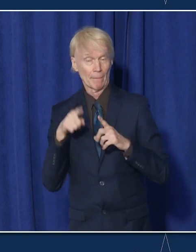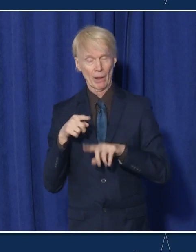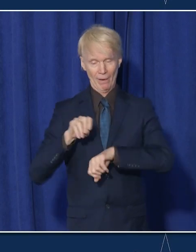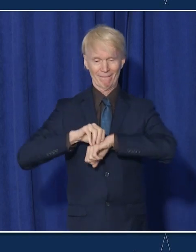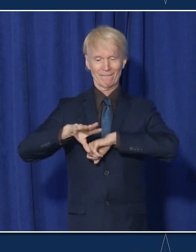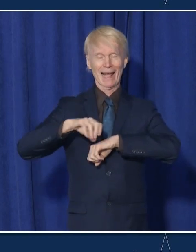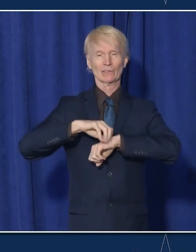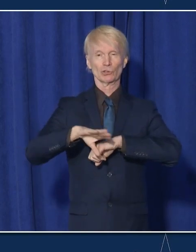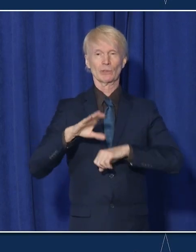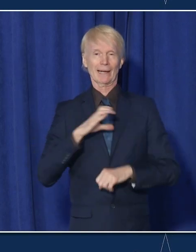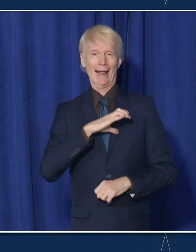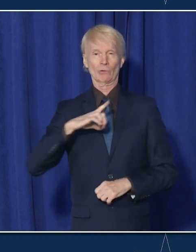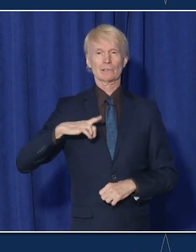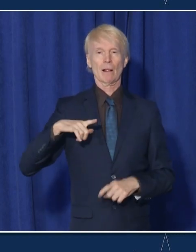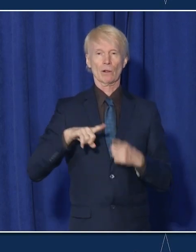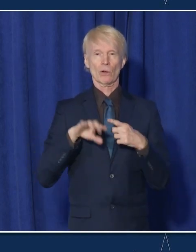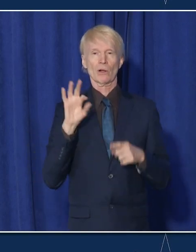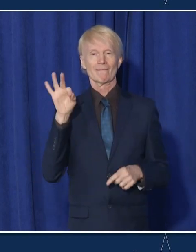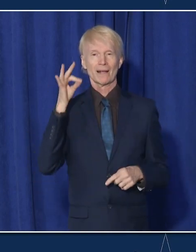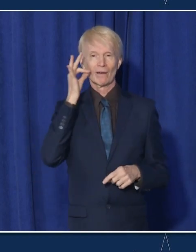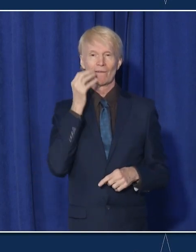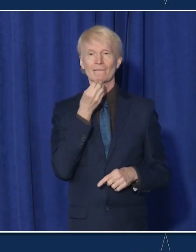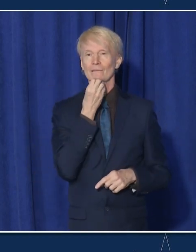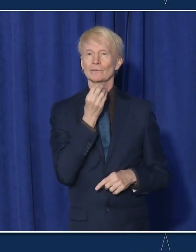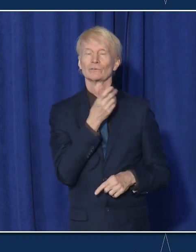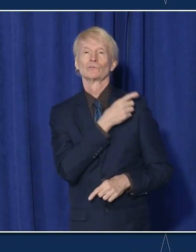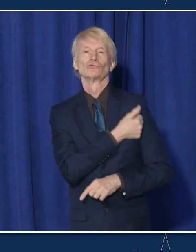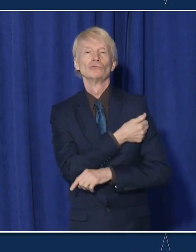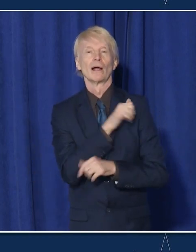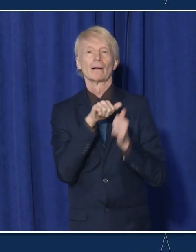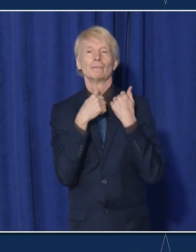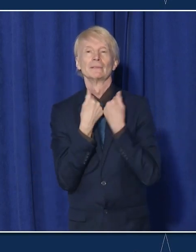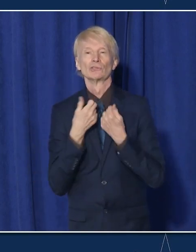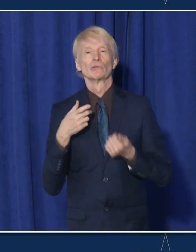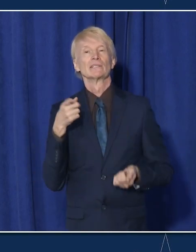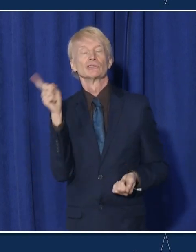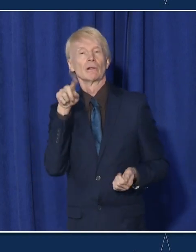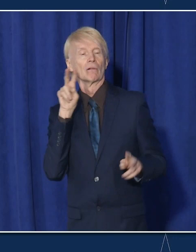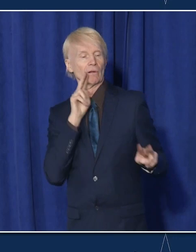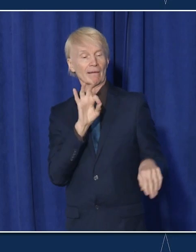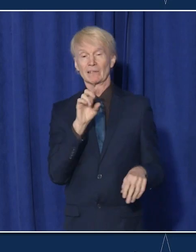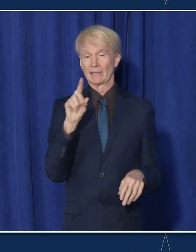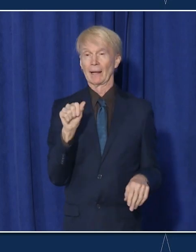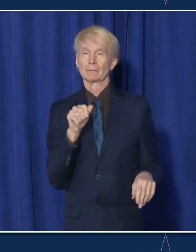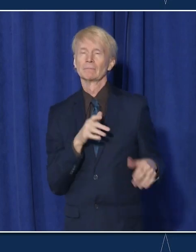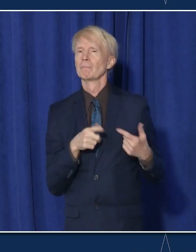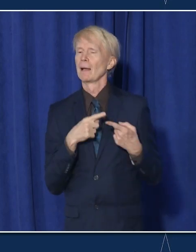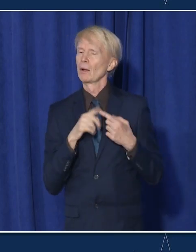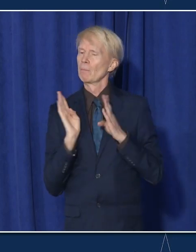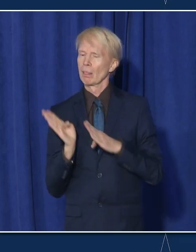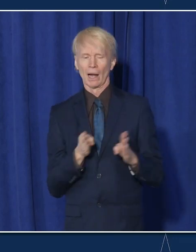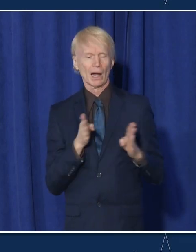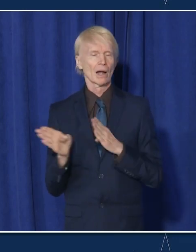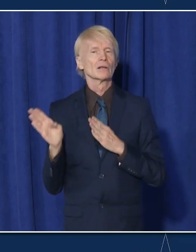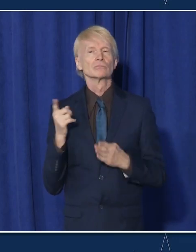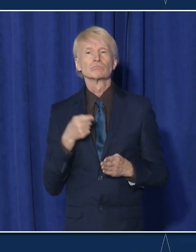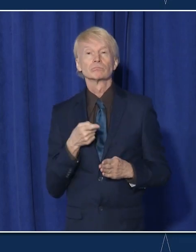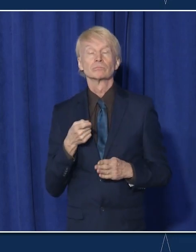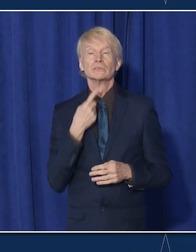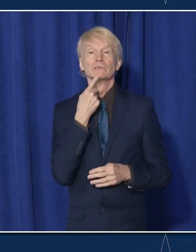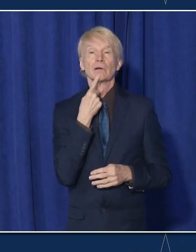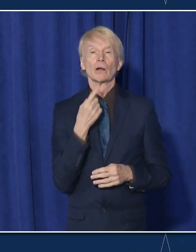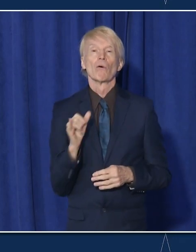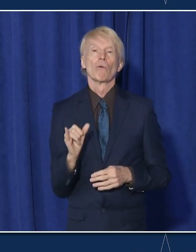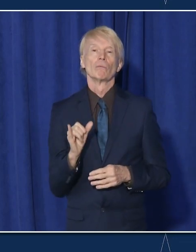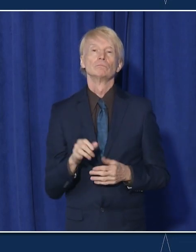the FDA met, and they were looking at vaccination sort of planning, looking at some of the science around that. And they are